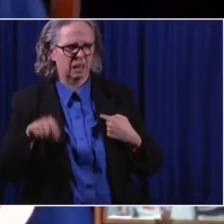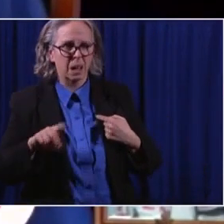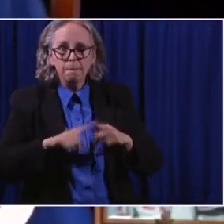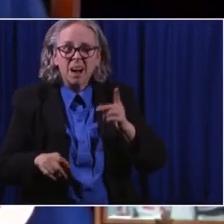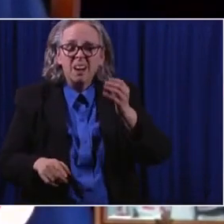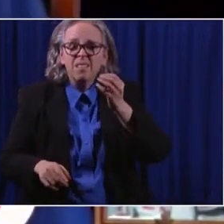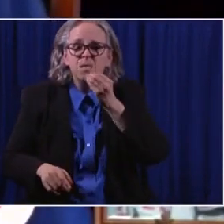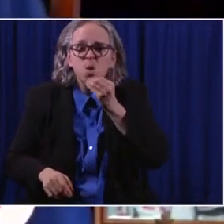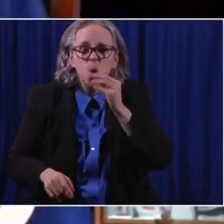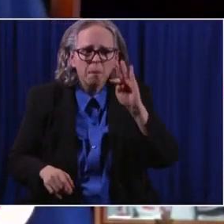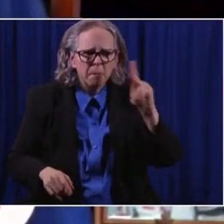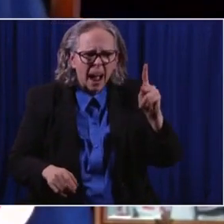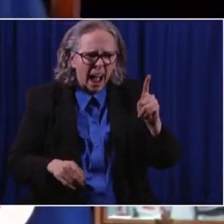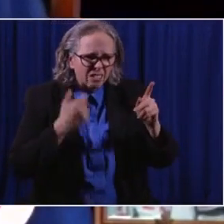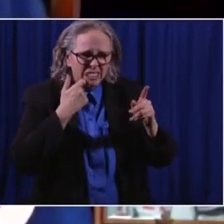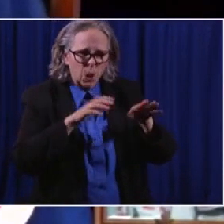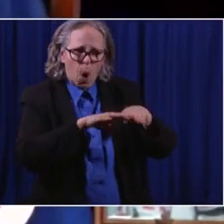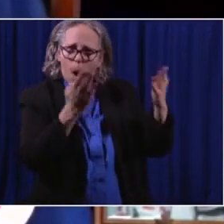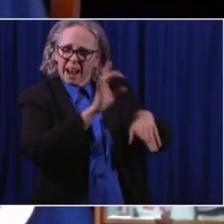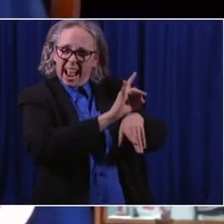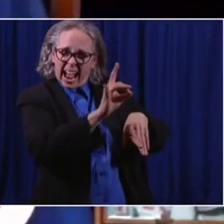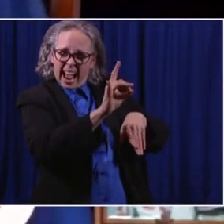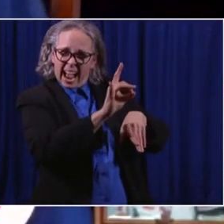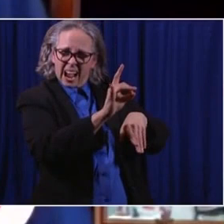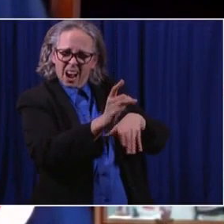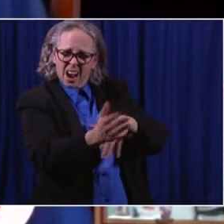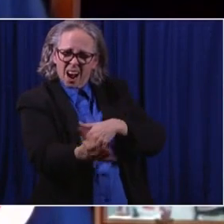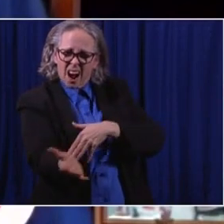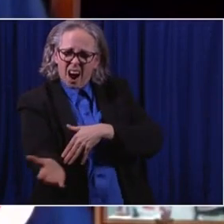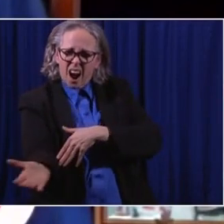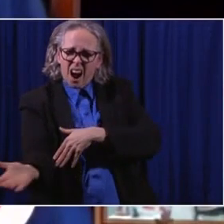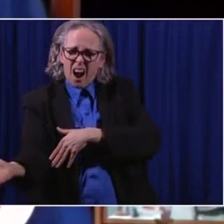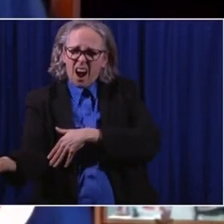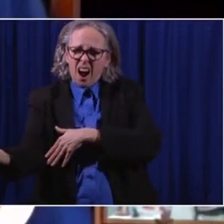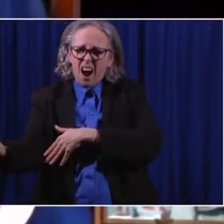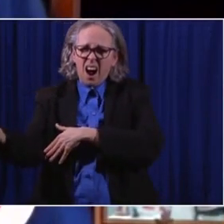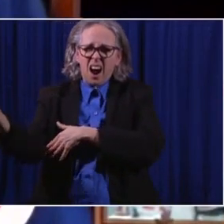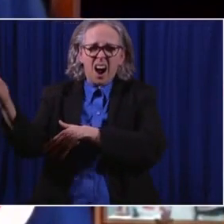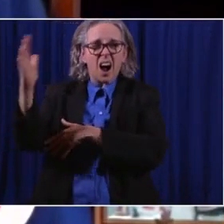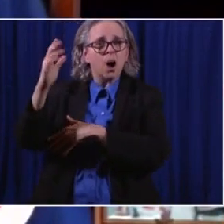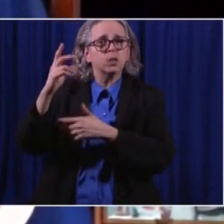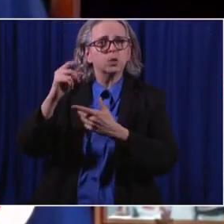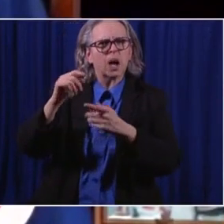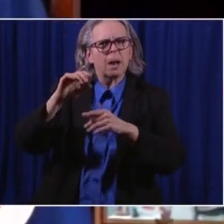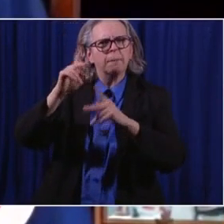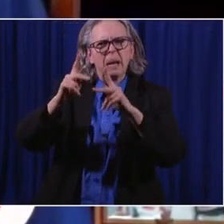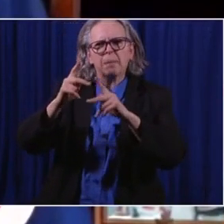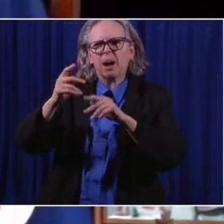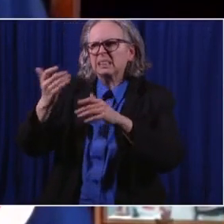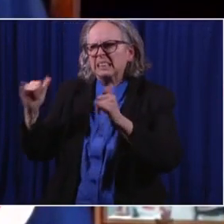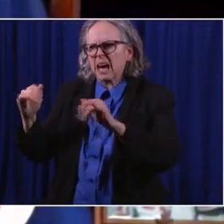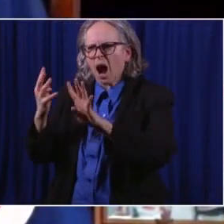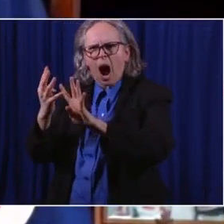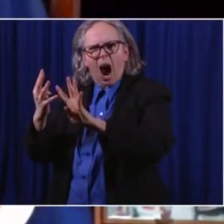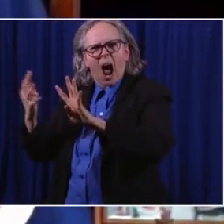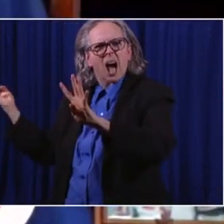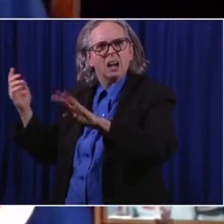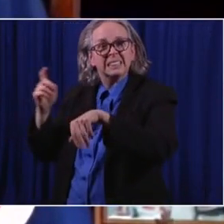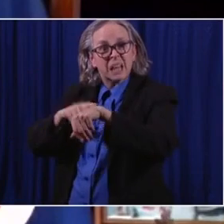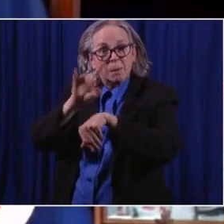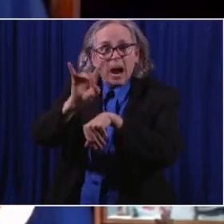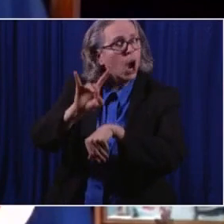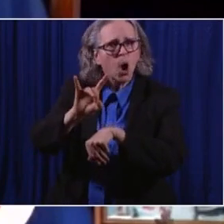lining up as early as 6:30 a.m. yesterday. And there's a need. And